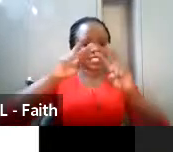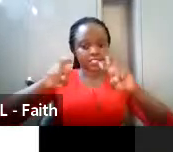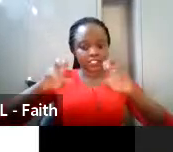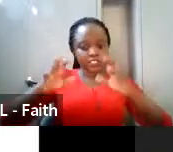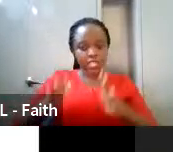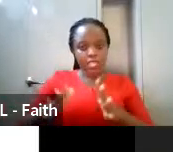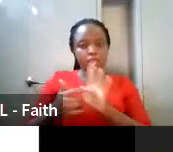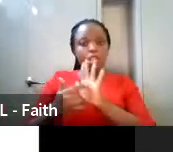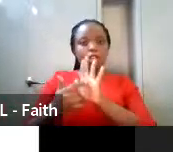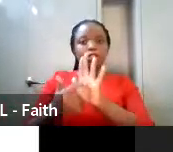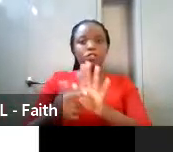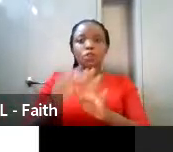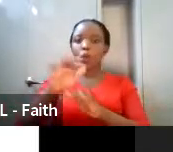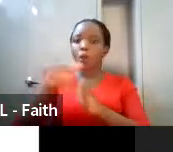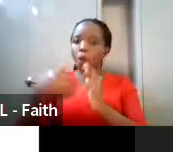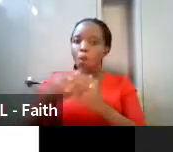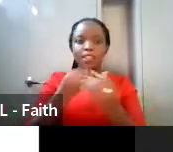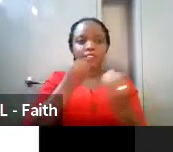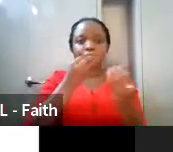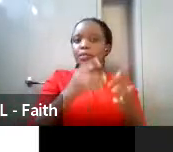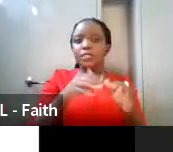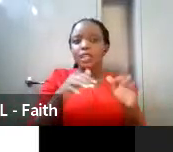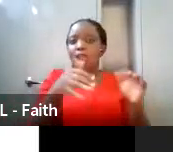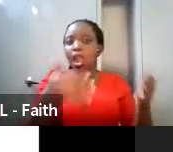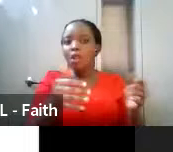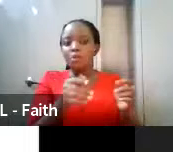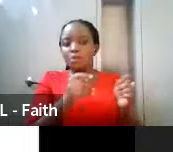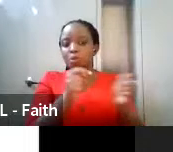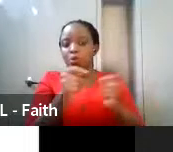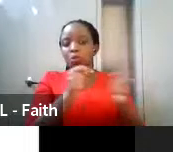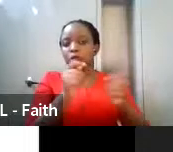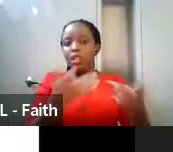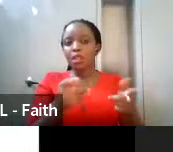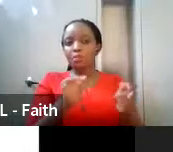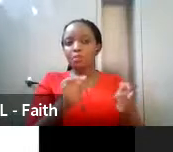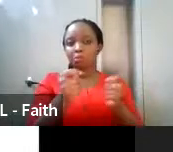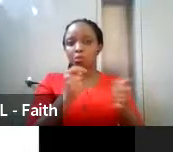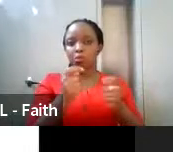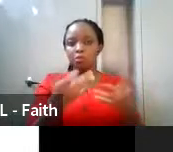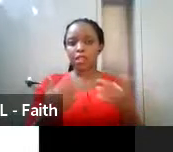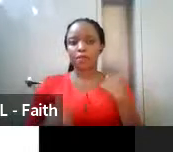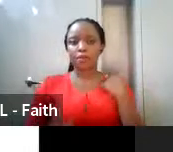all details. So how do we take in VAT?